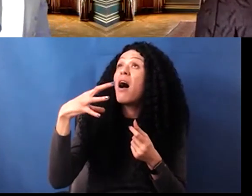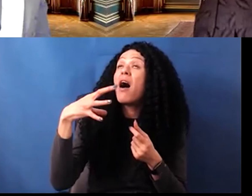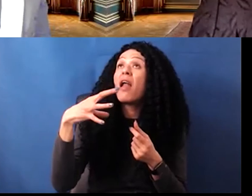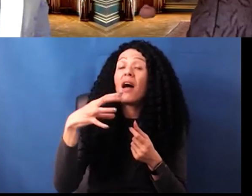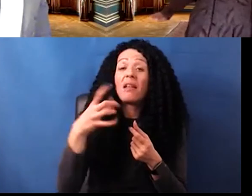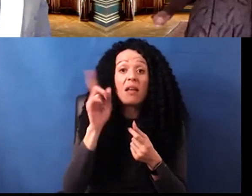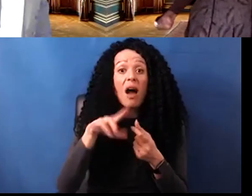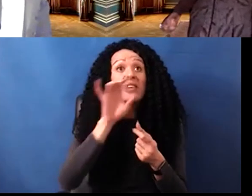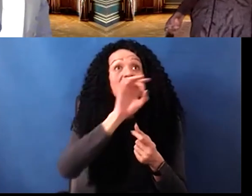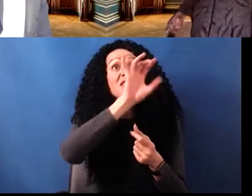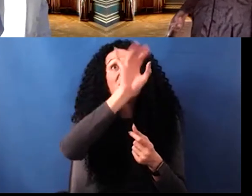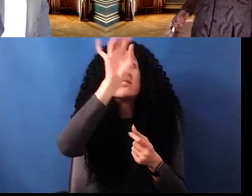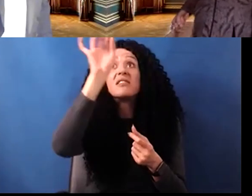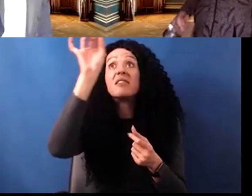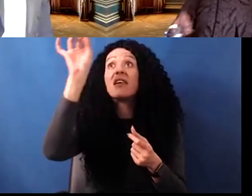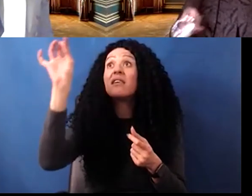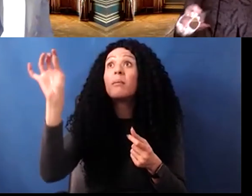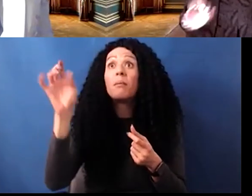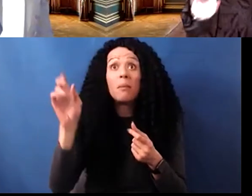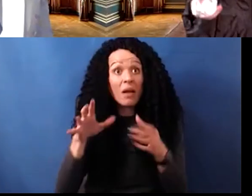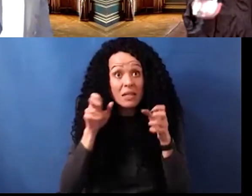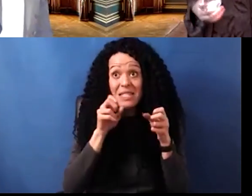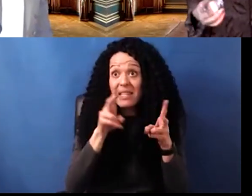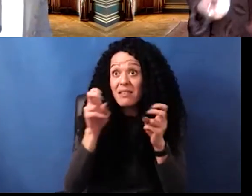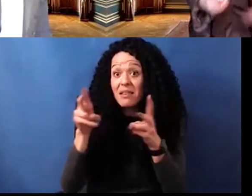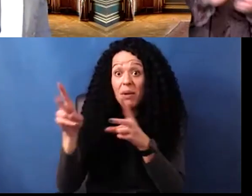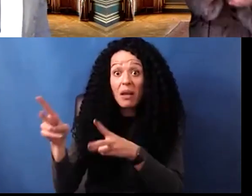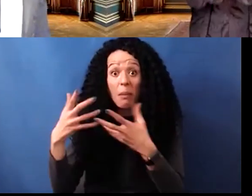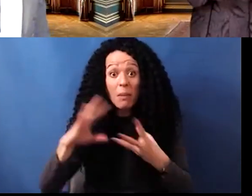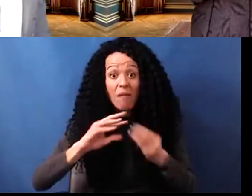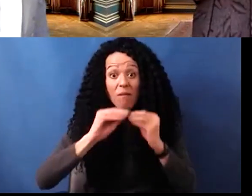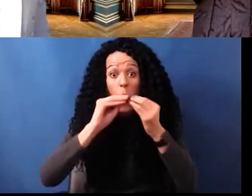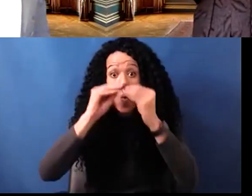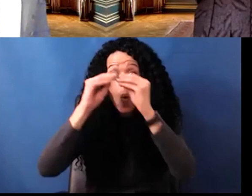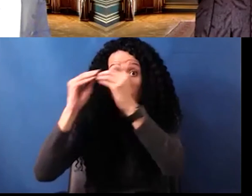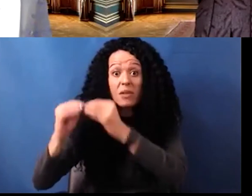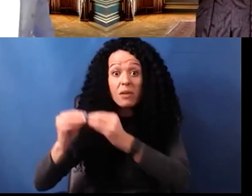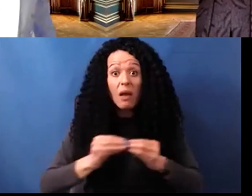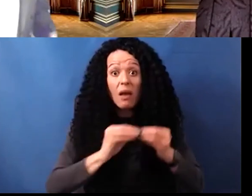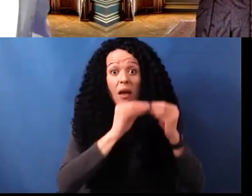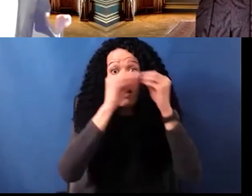sun and stellar systems has been formed.